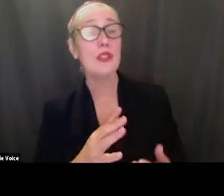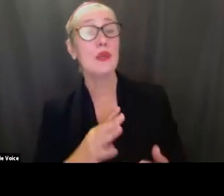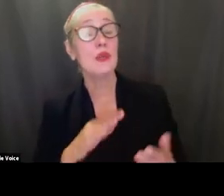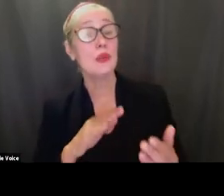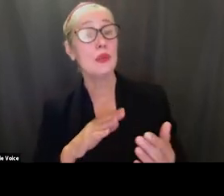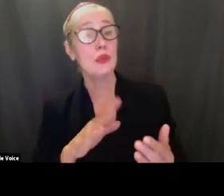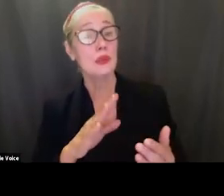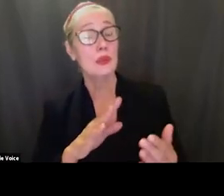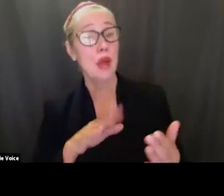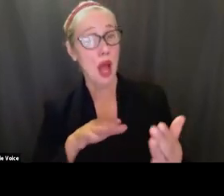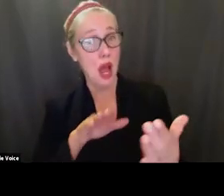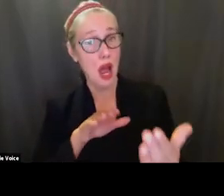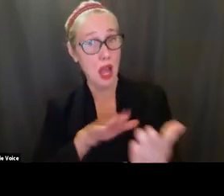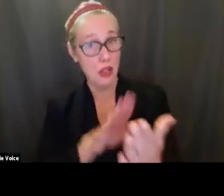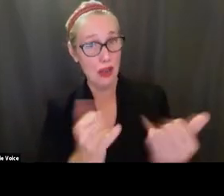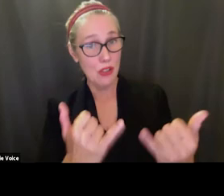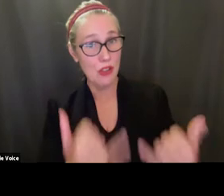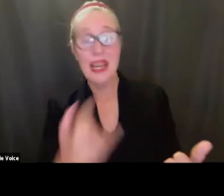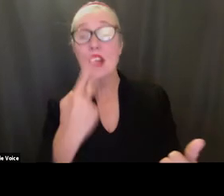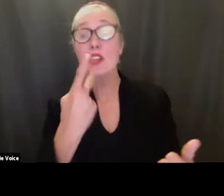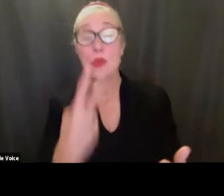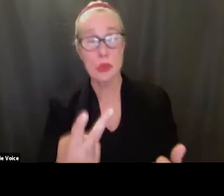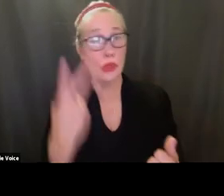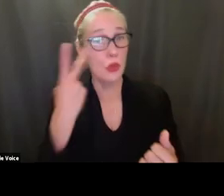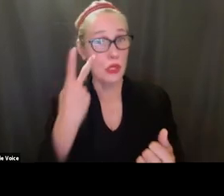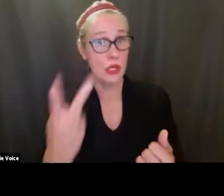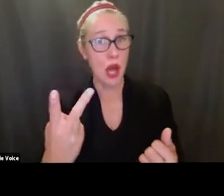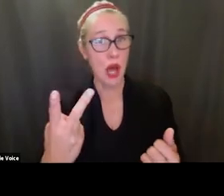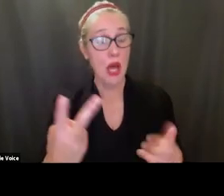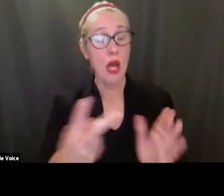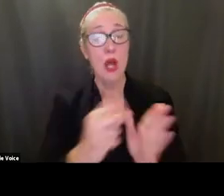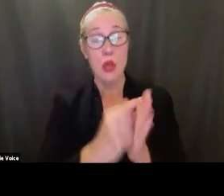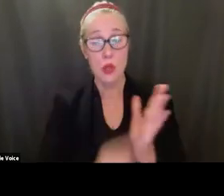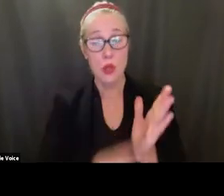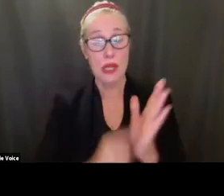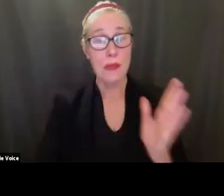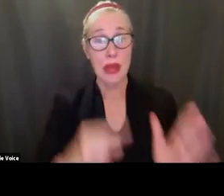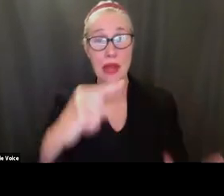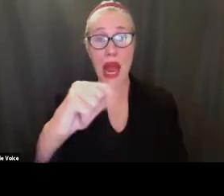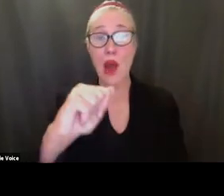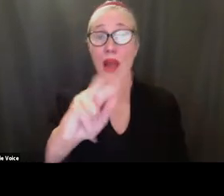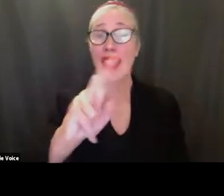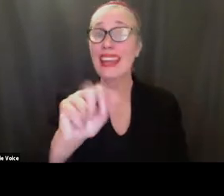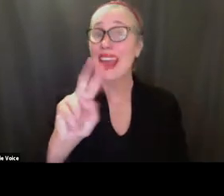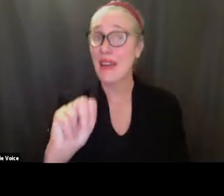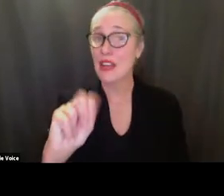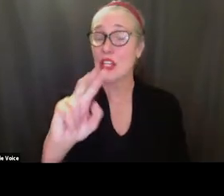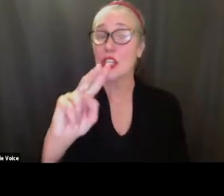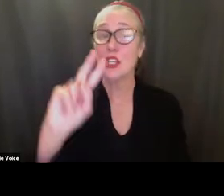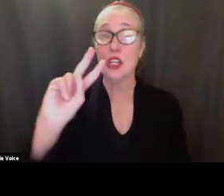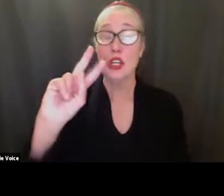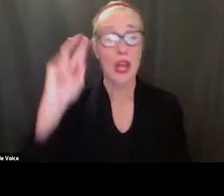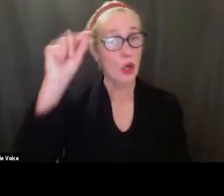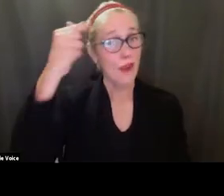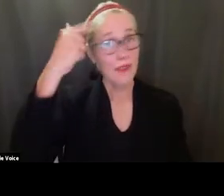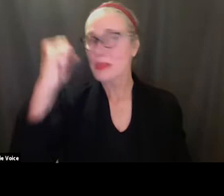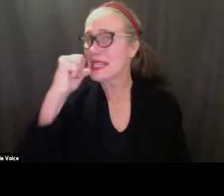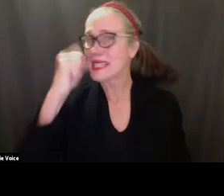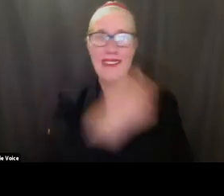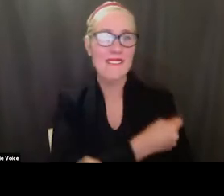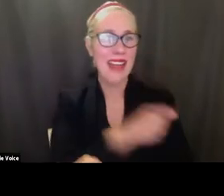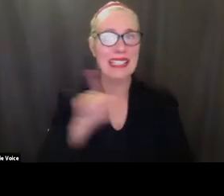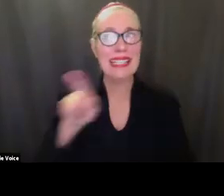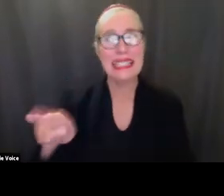guys saw the news article that gavin newsom didn't vaccinate his 12 year old child for covid and i just thought that was really